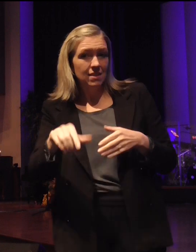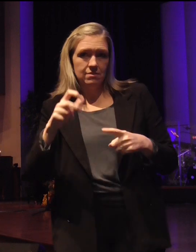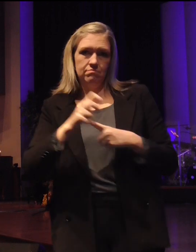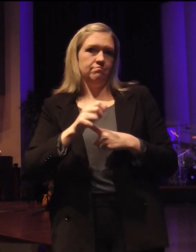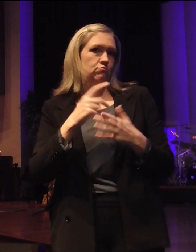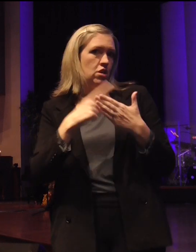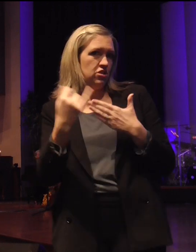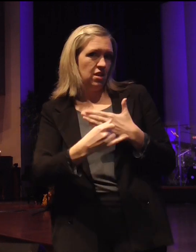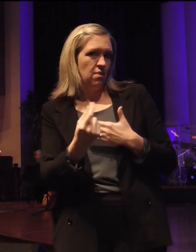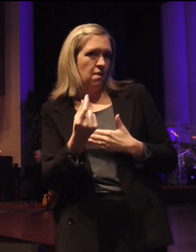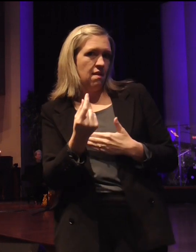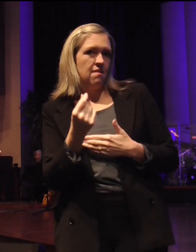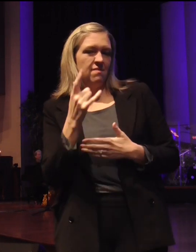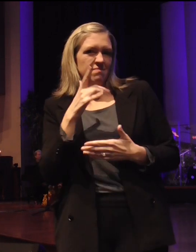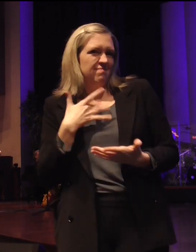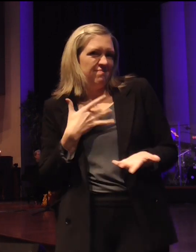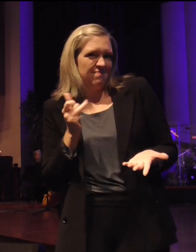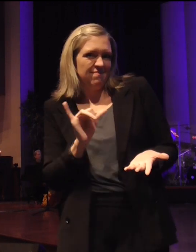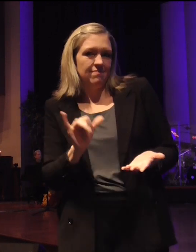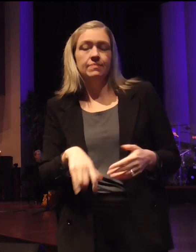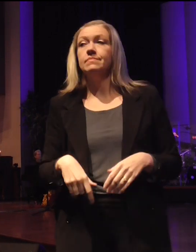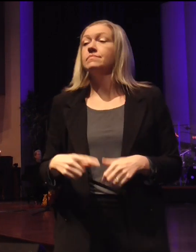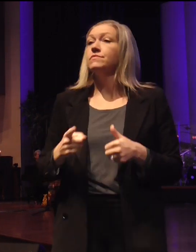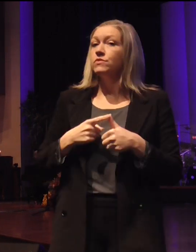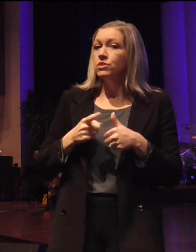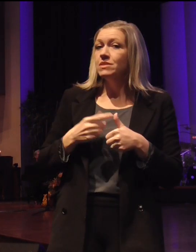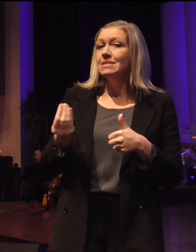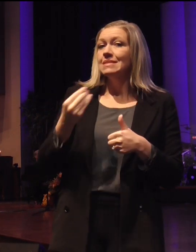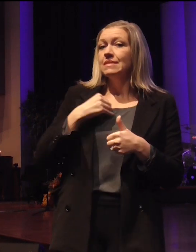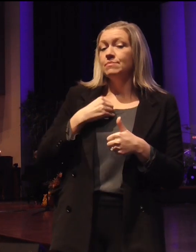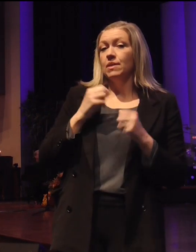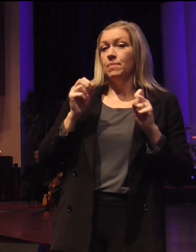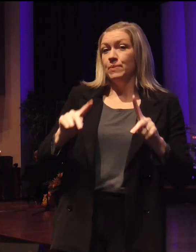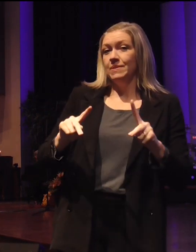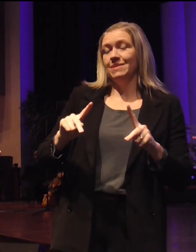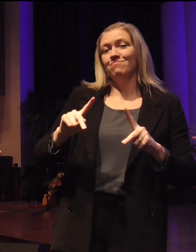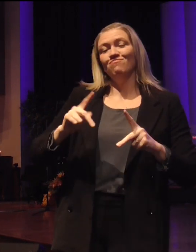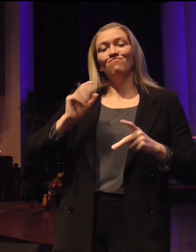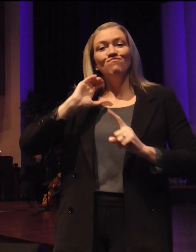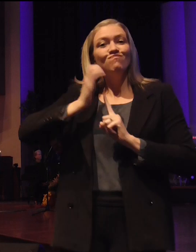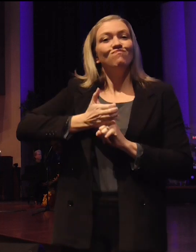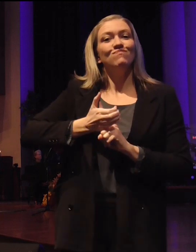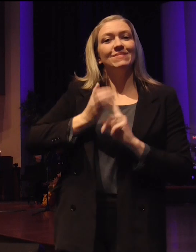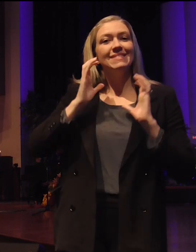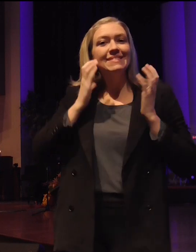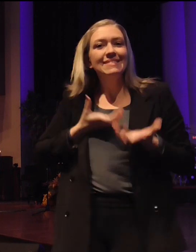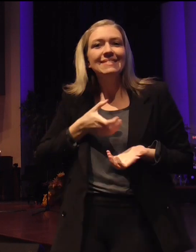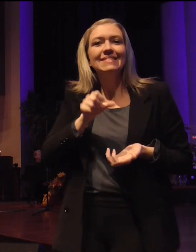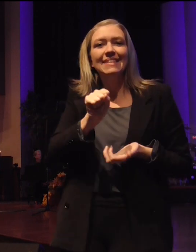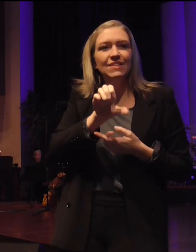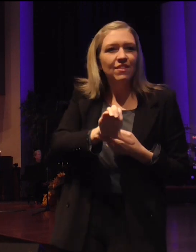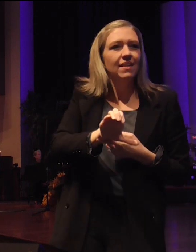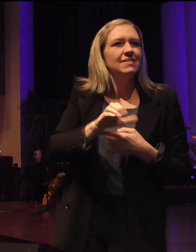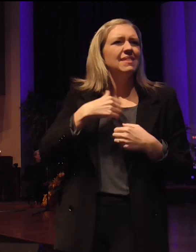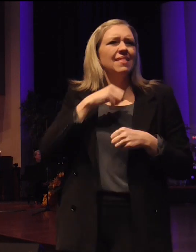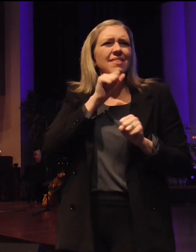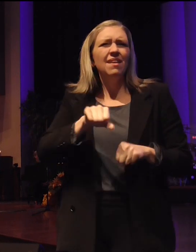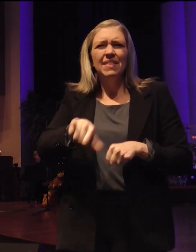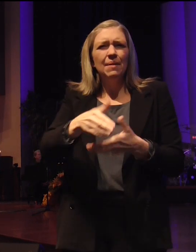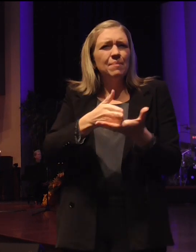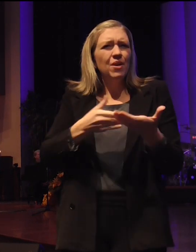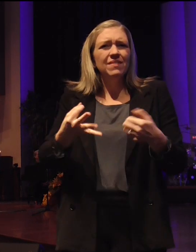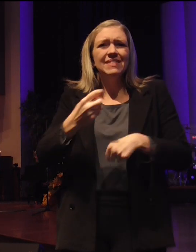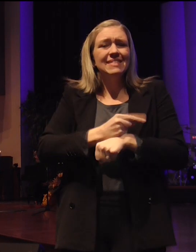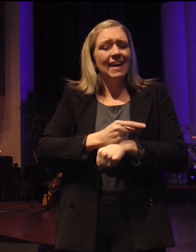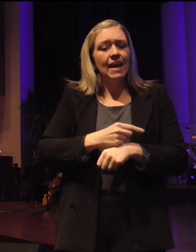project. Well, first of all, it gives me an opportunity to play Santa Claus. I love that part of our sort day where you really feel